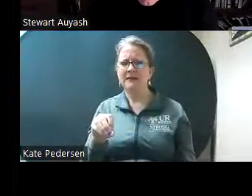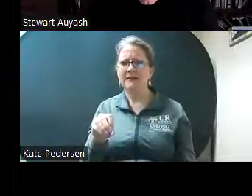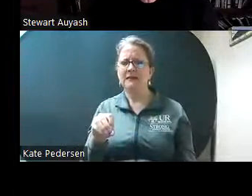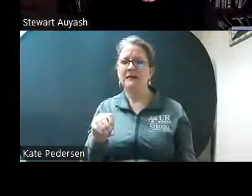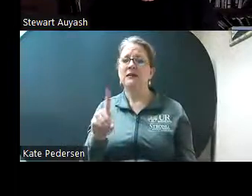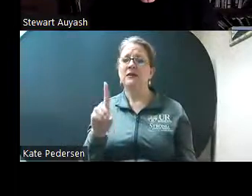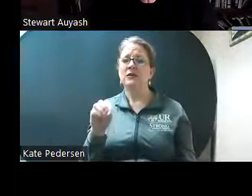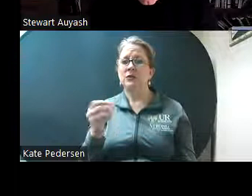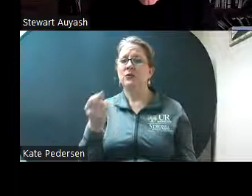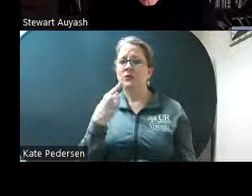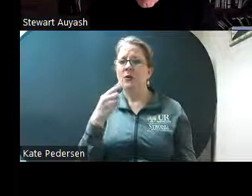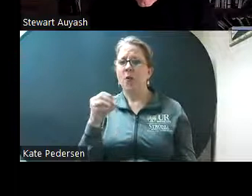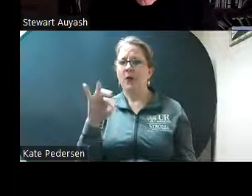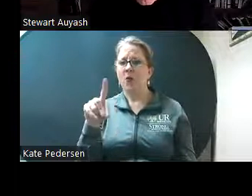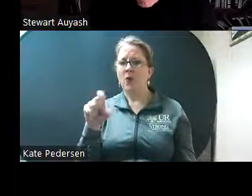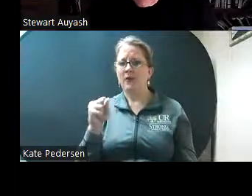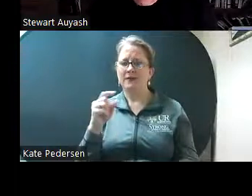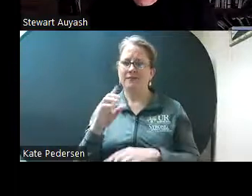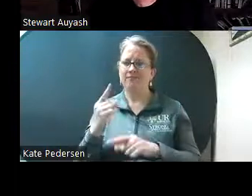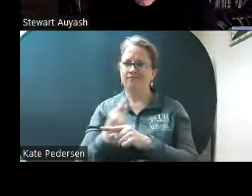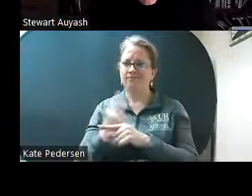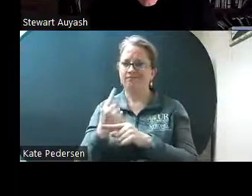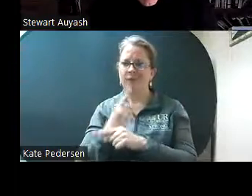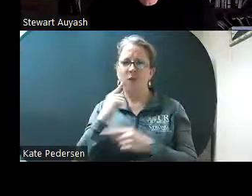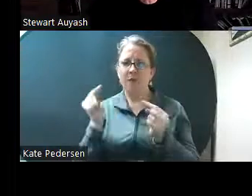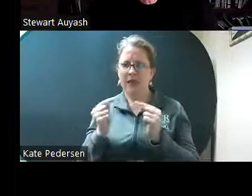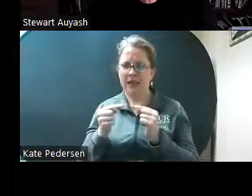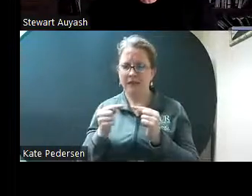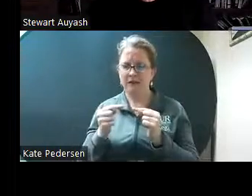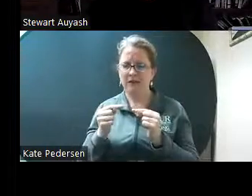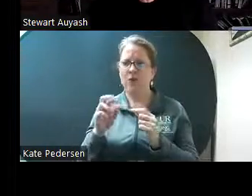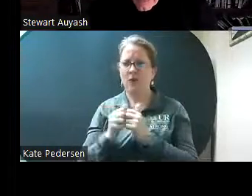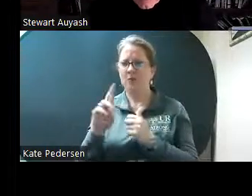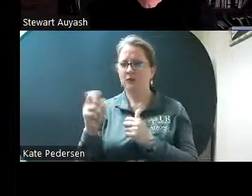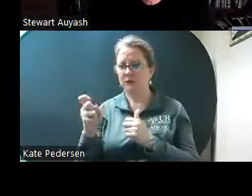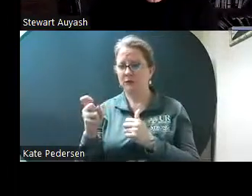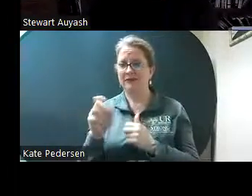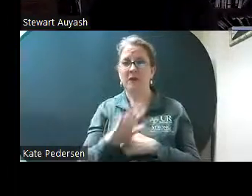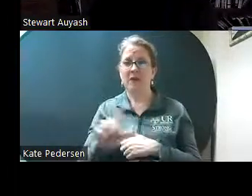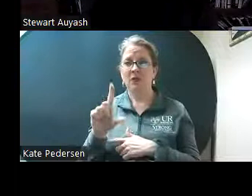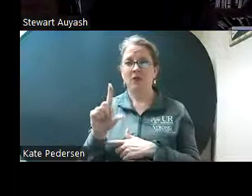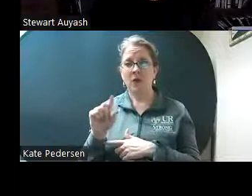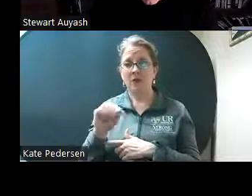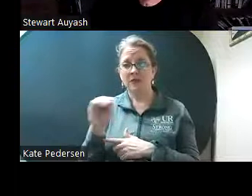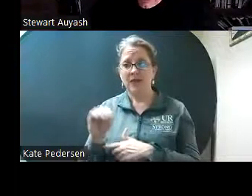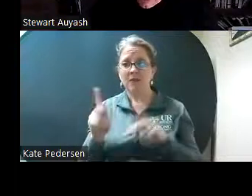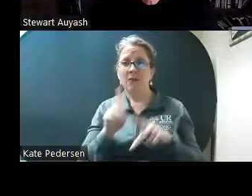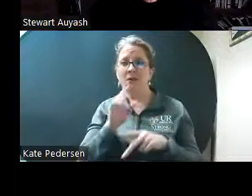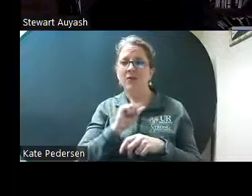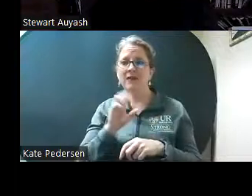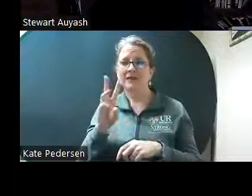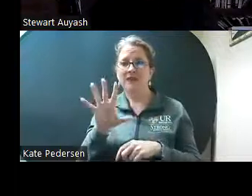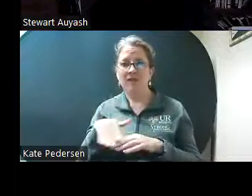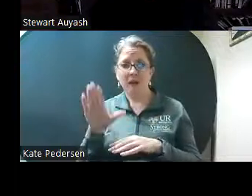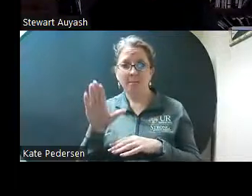actually take it regularly for pain and prescriptions. About 20% of people over 65